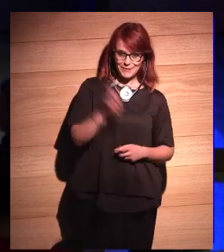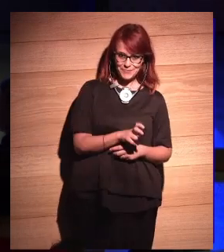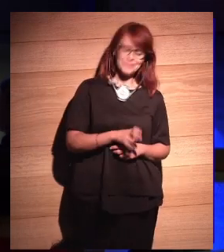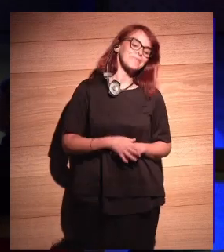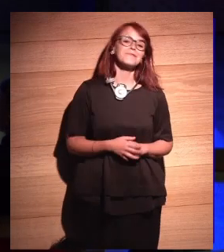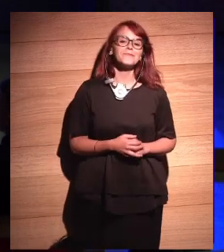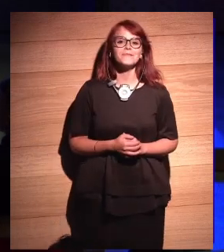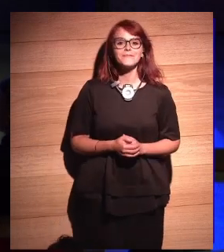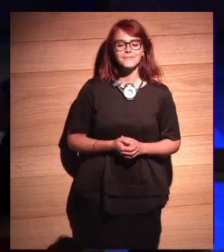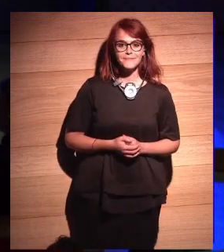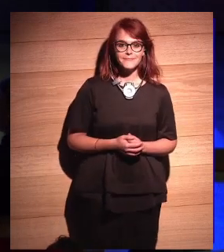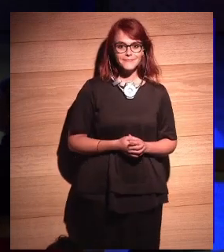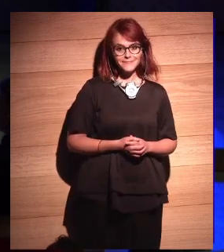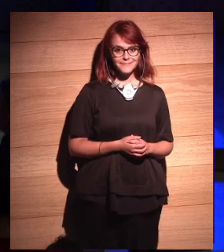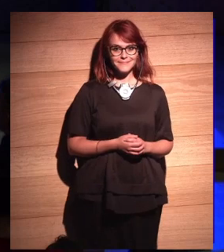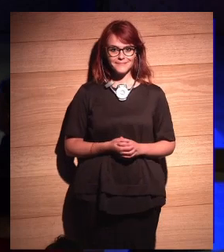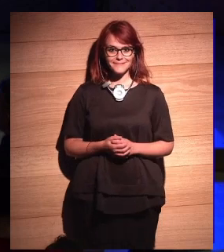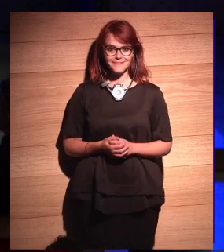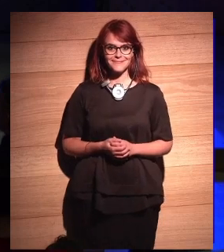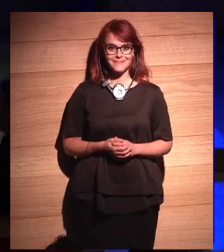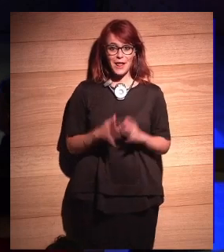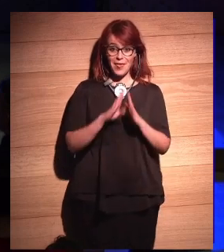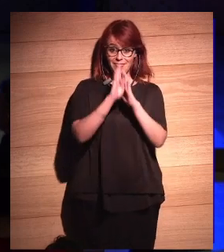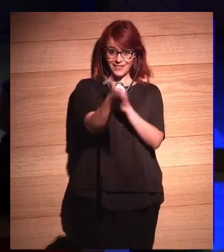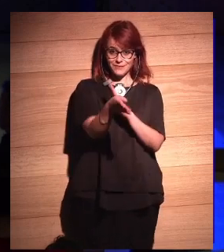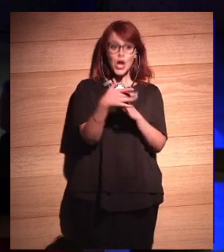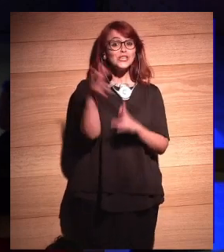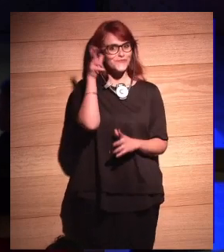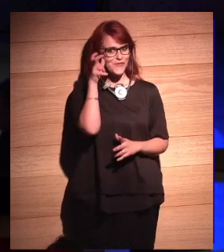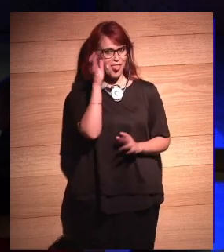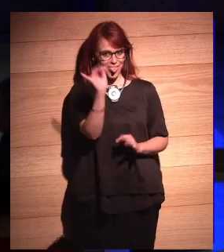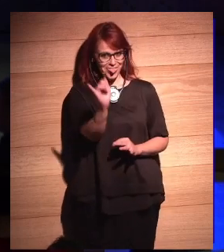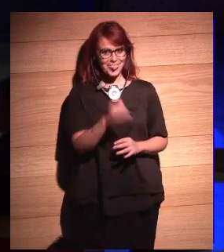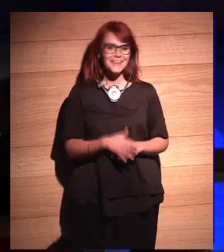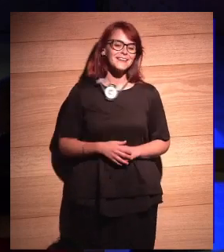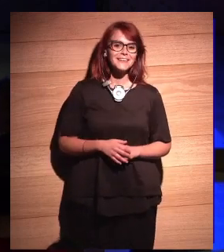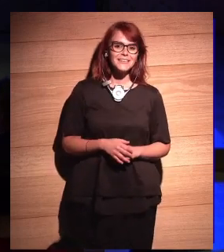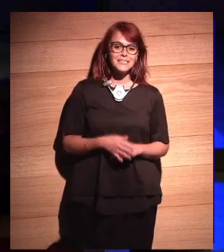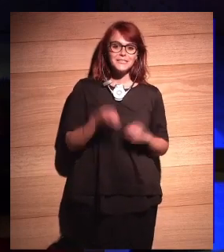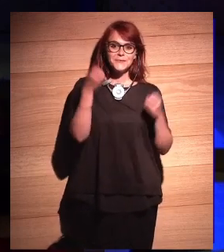Yeah? The next one has sound, so you might want to turn that channel